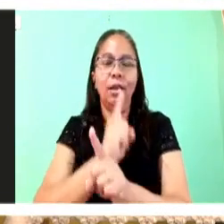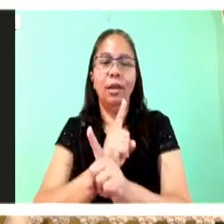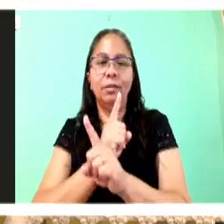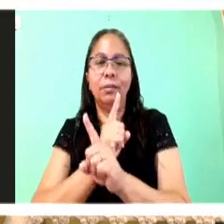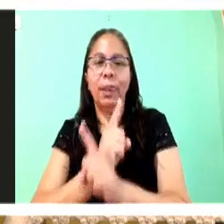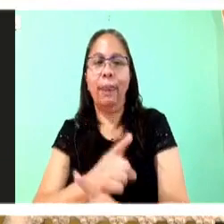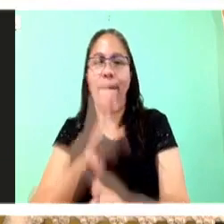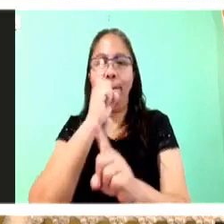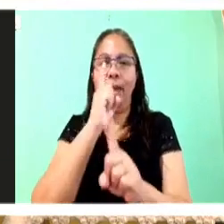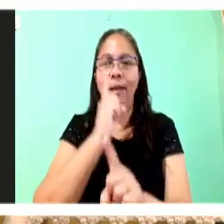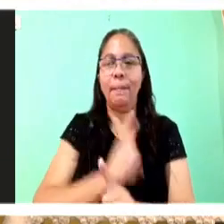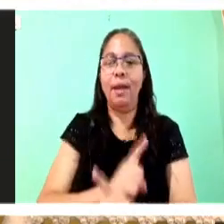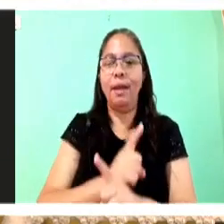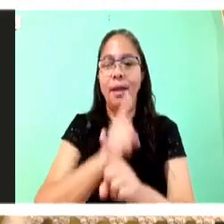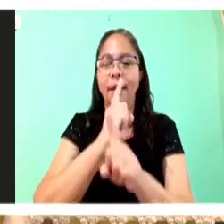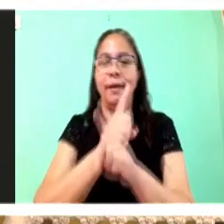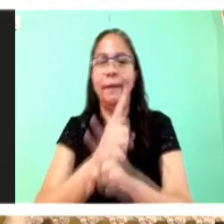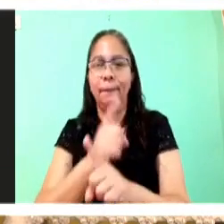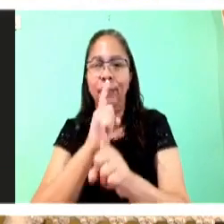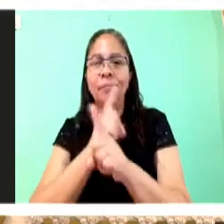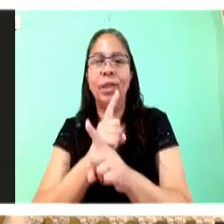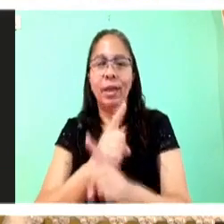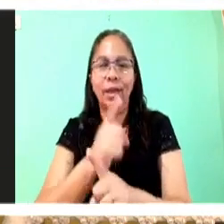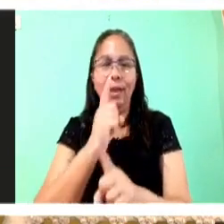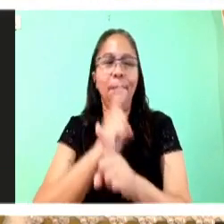Amen, amen, amen.